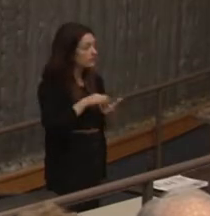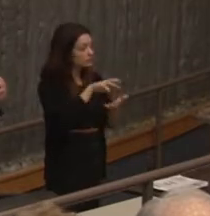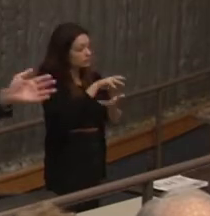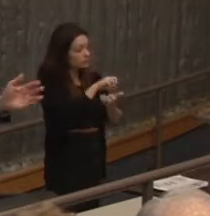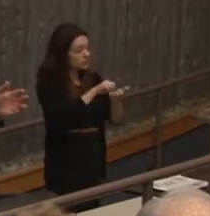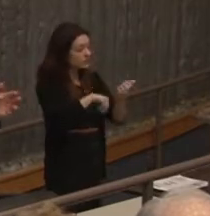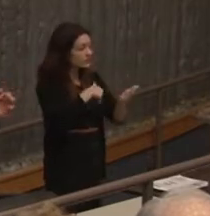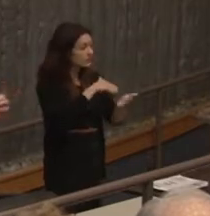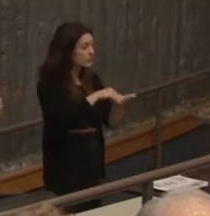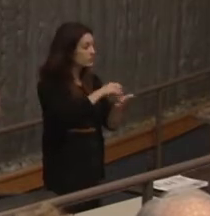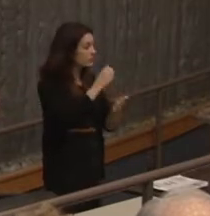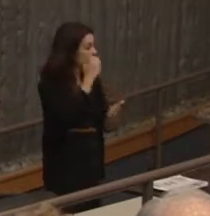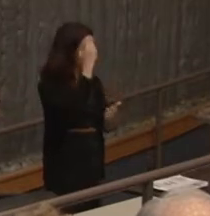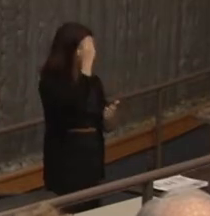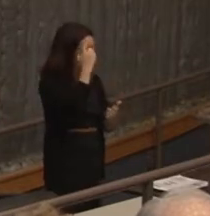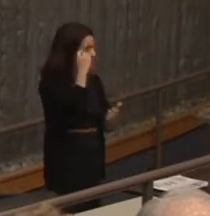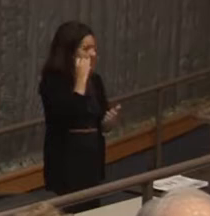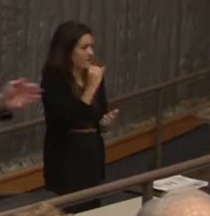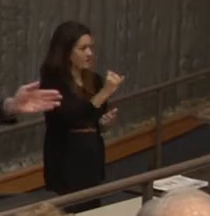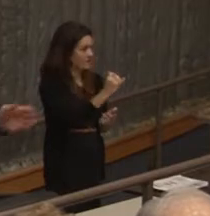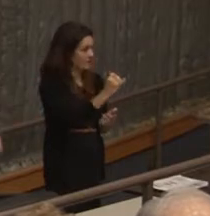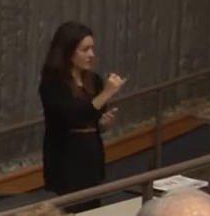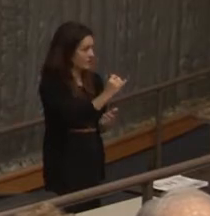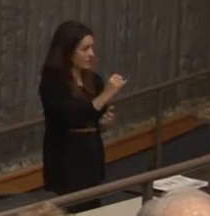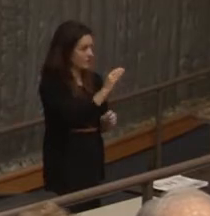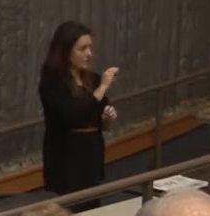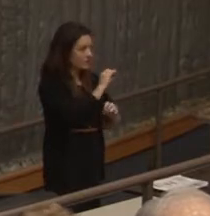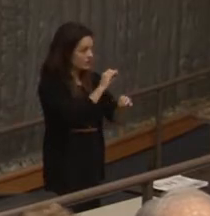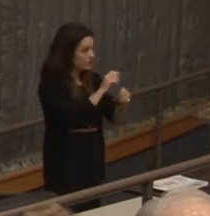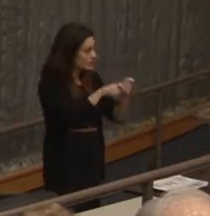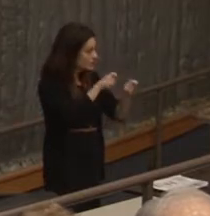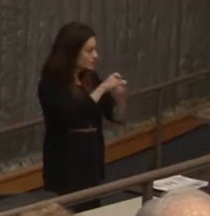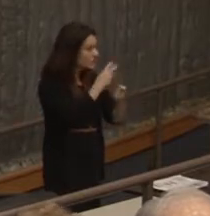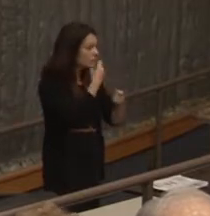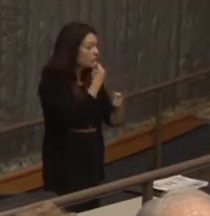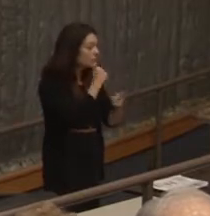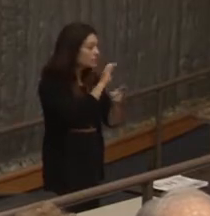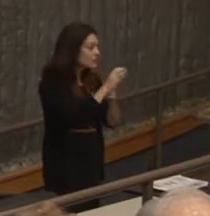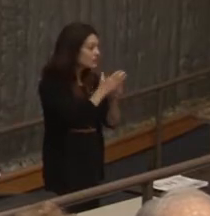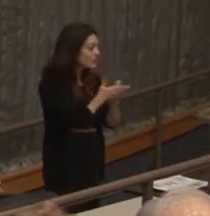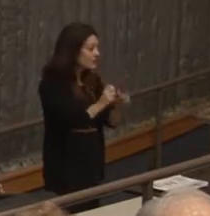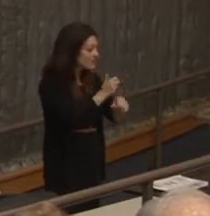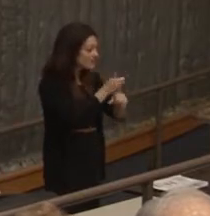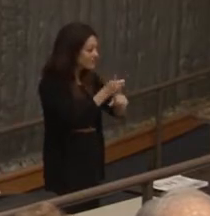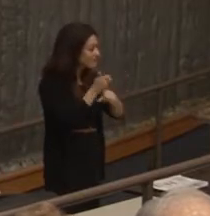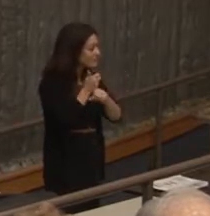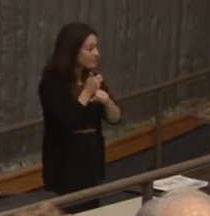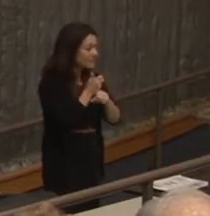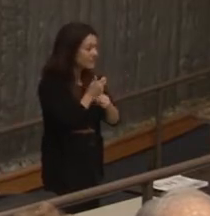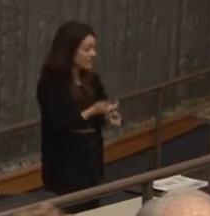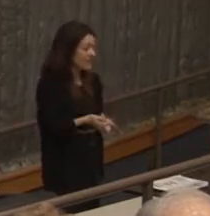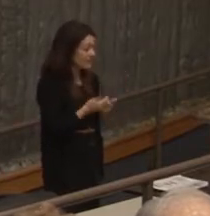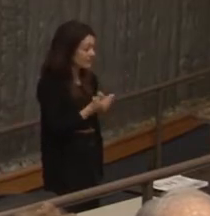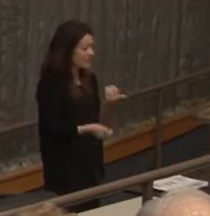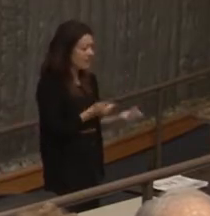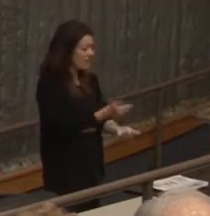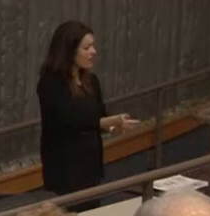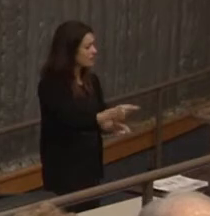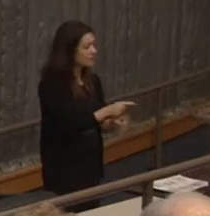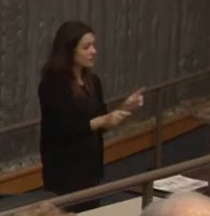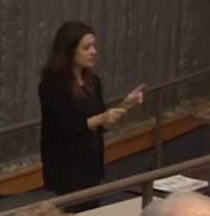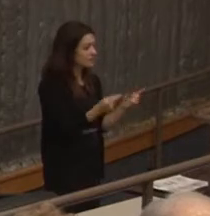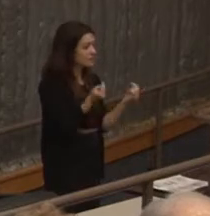There are no shtetls anymore. There's no cheder anymore. He knows that. And life has gone on, and he's tried to find a